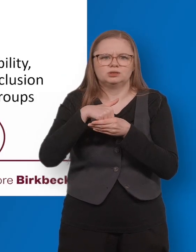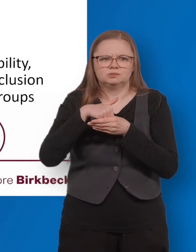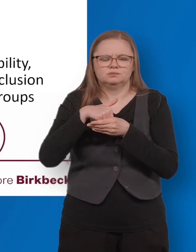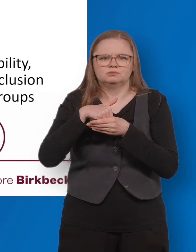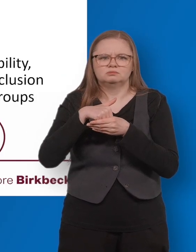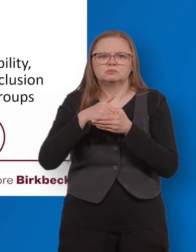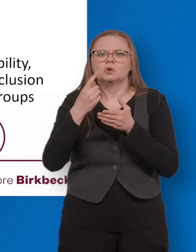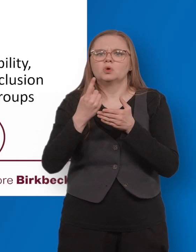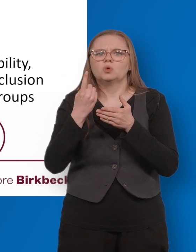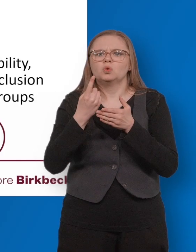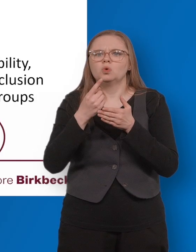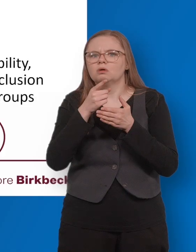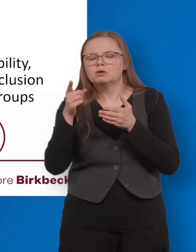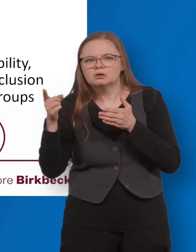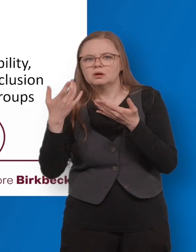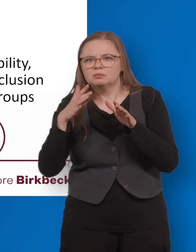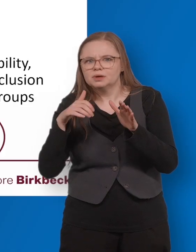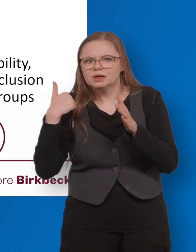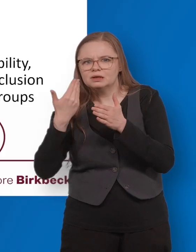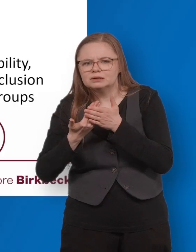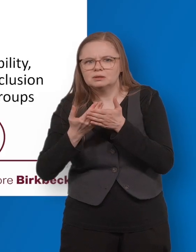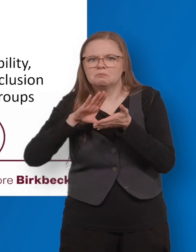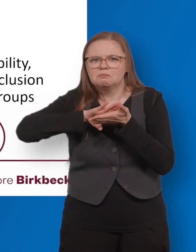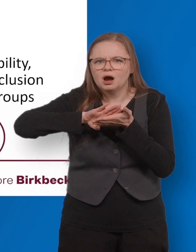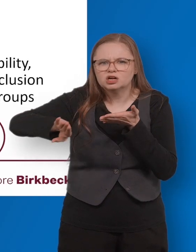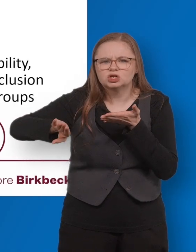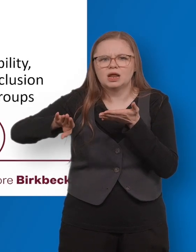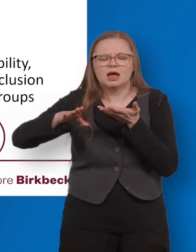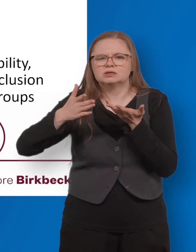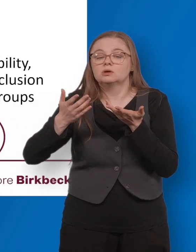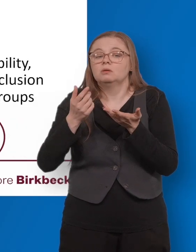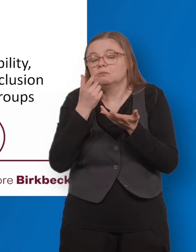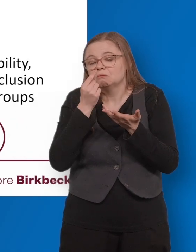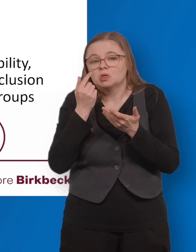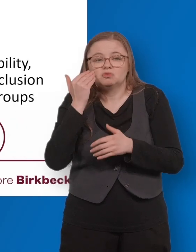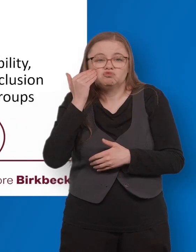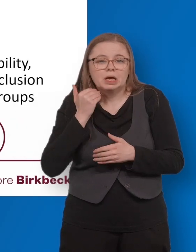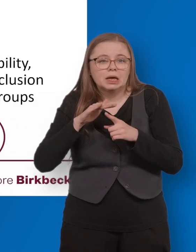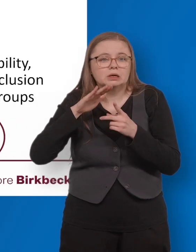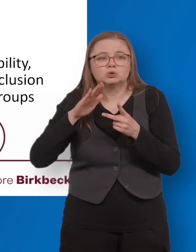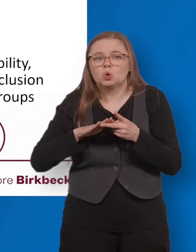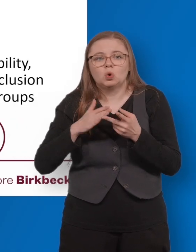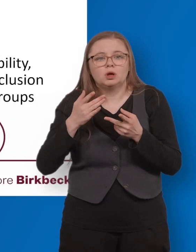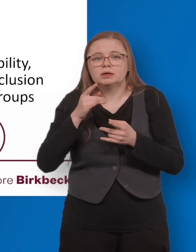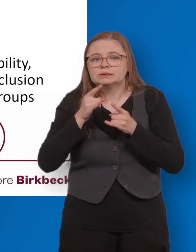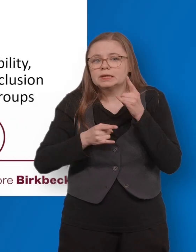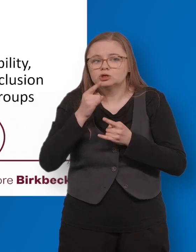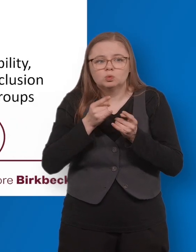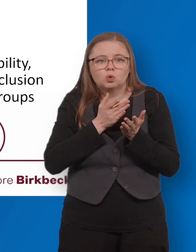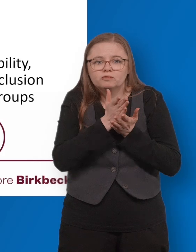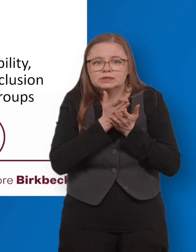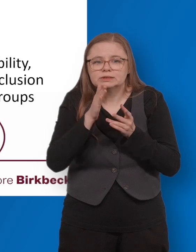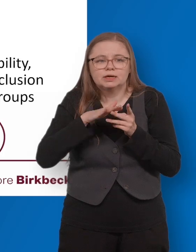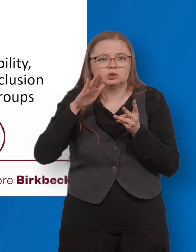otherwise potentially marginalized groups, be it by their skin color, or by their sexual orientation, or